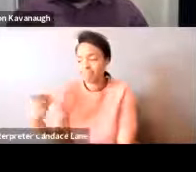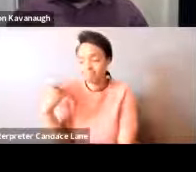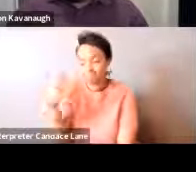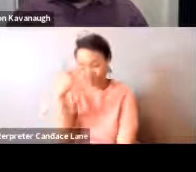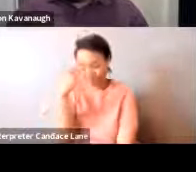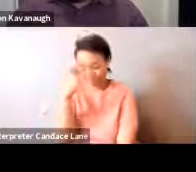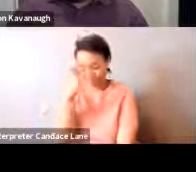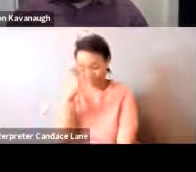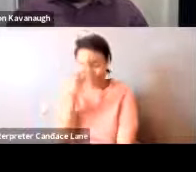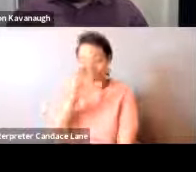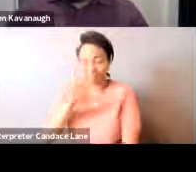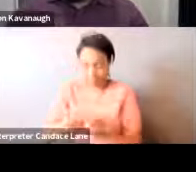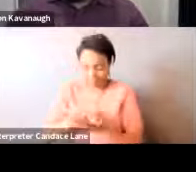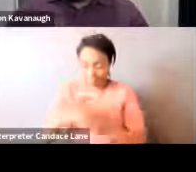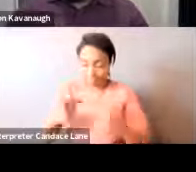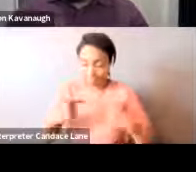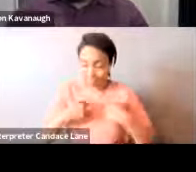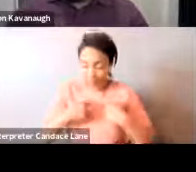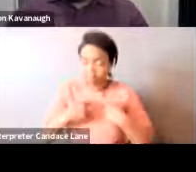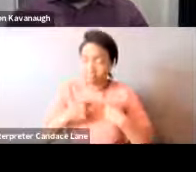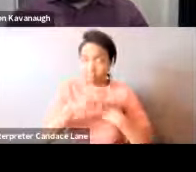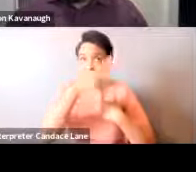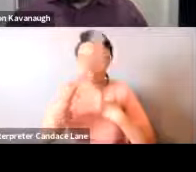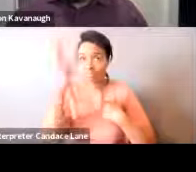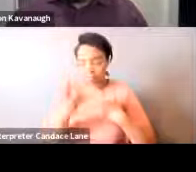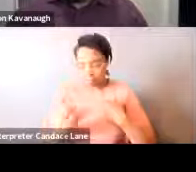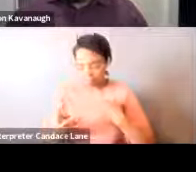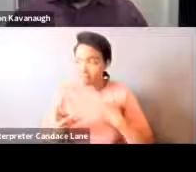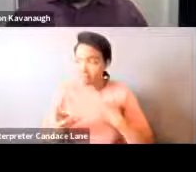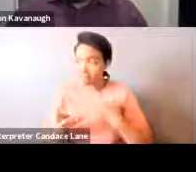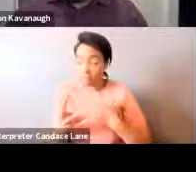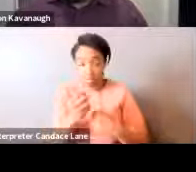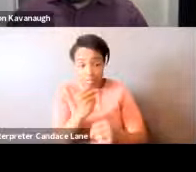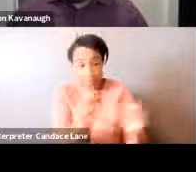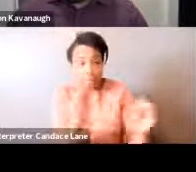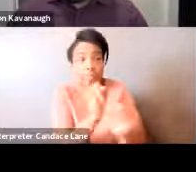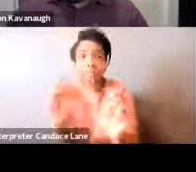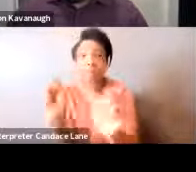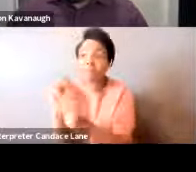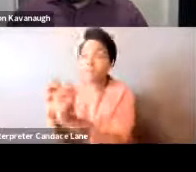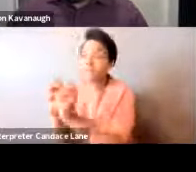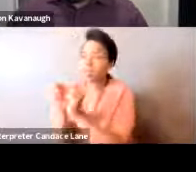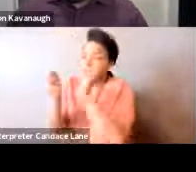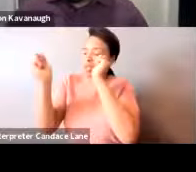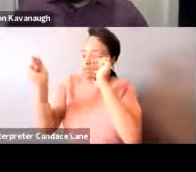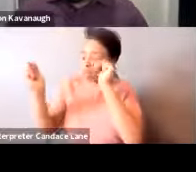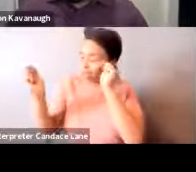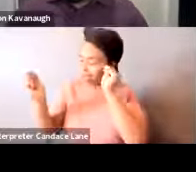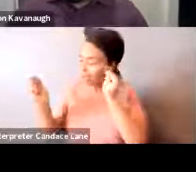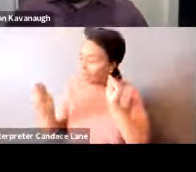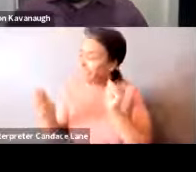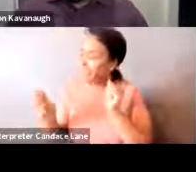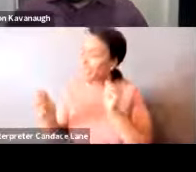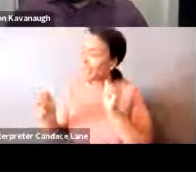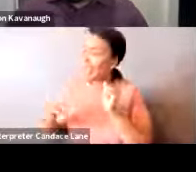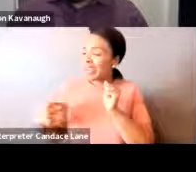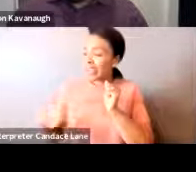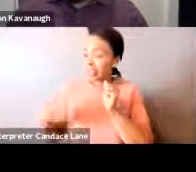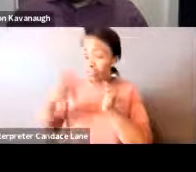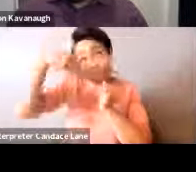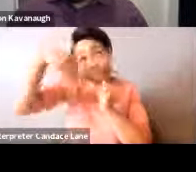in myself. You lowered rainbows into sewers, saving the lives of Black girls like me, sashaying colorful head wraps,